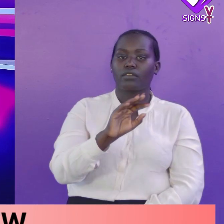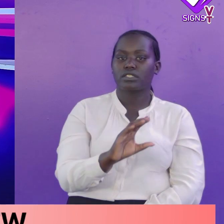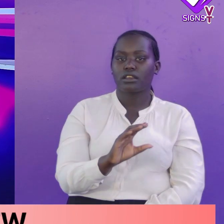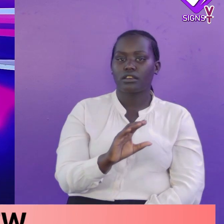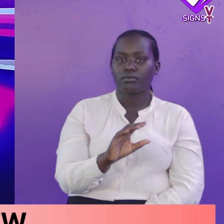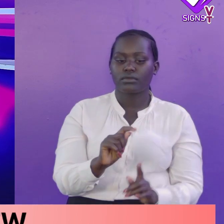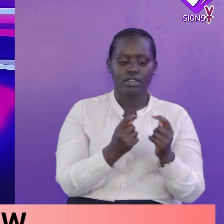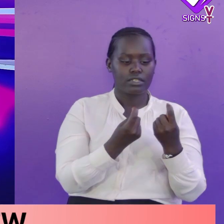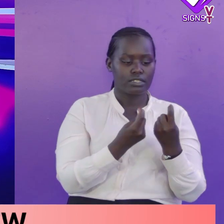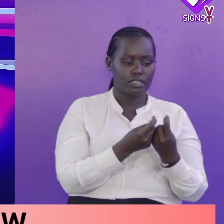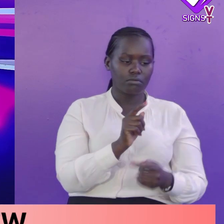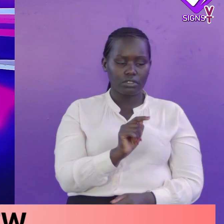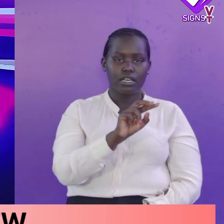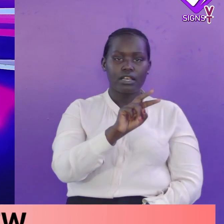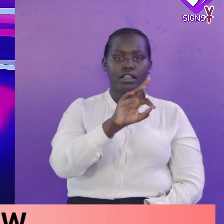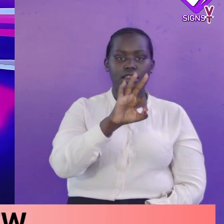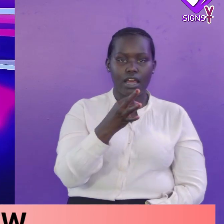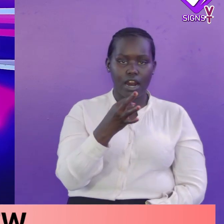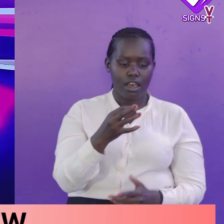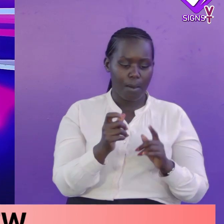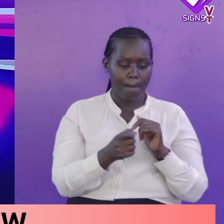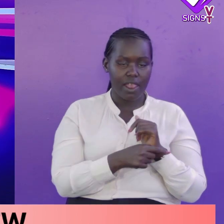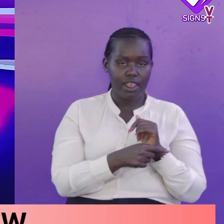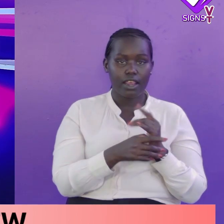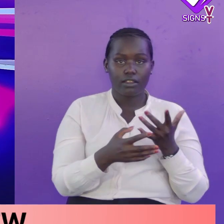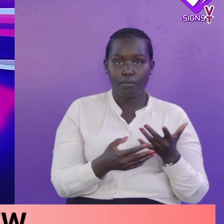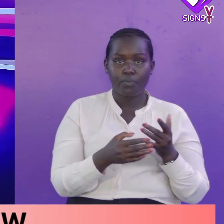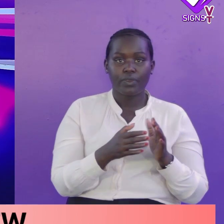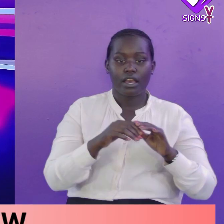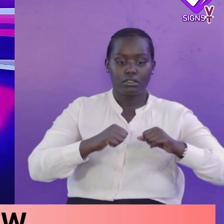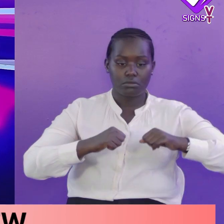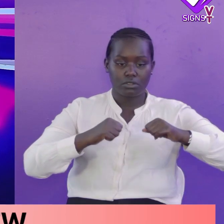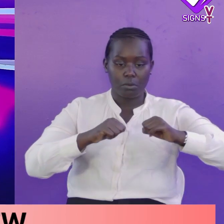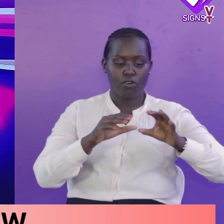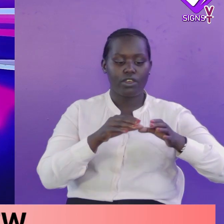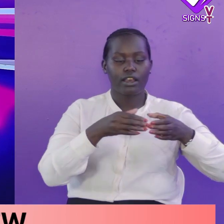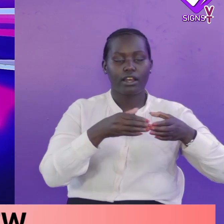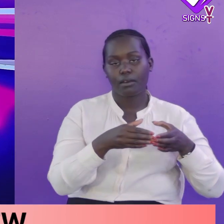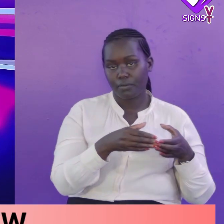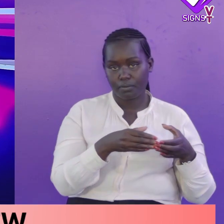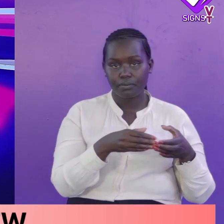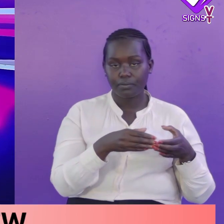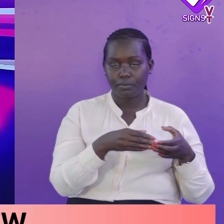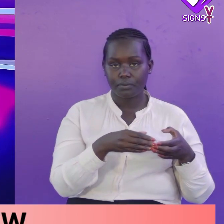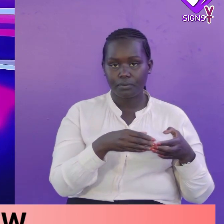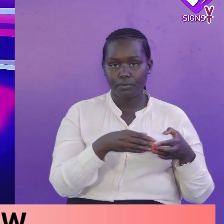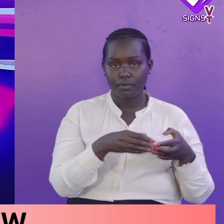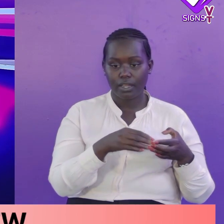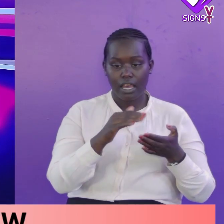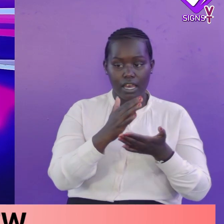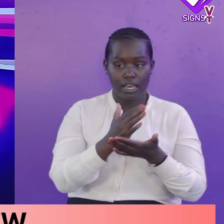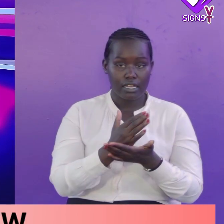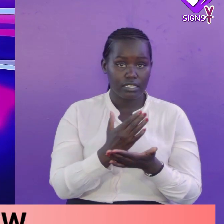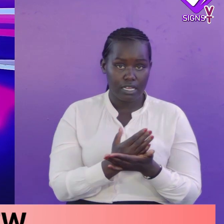is his third month as the chairman of the club. Yeah. And some of